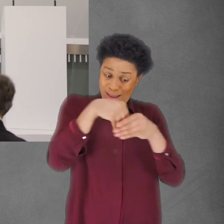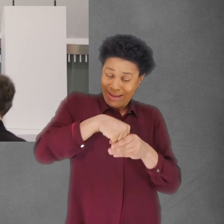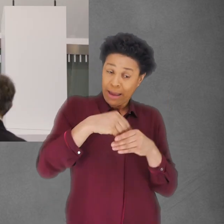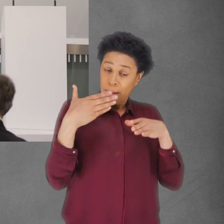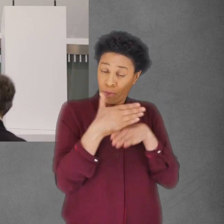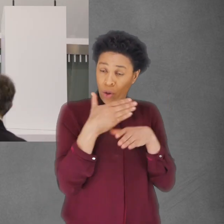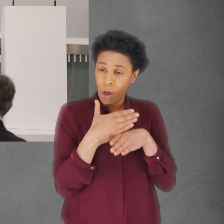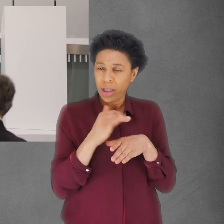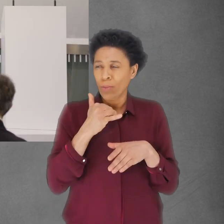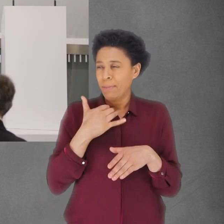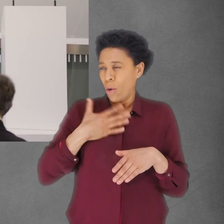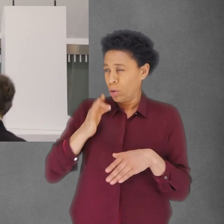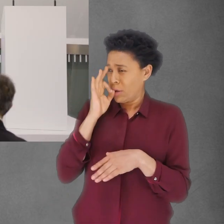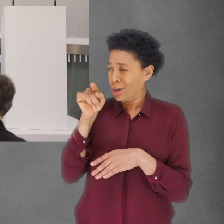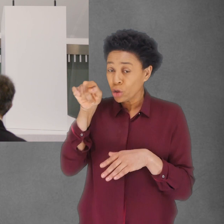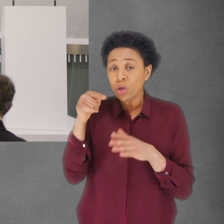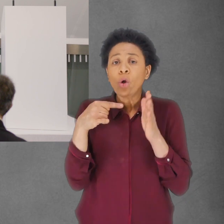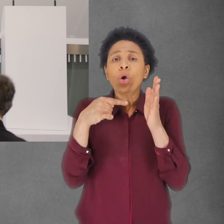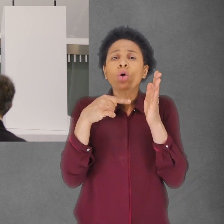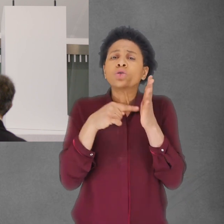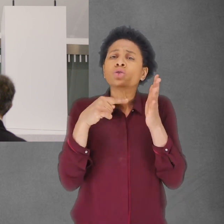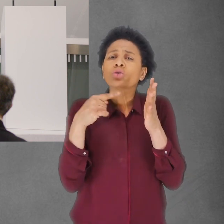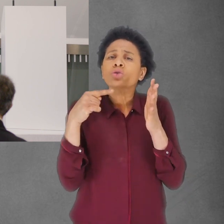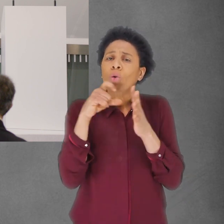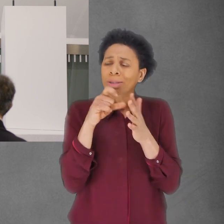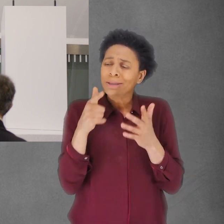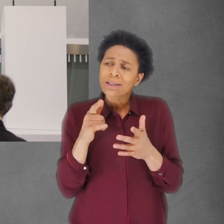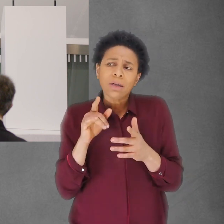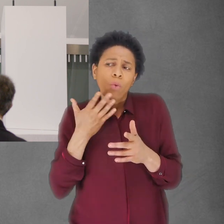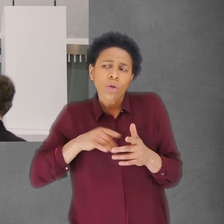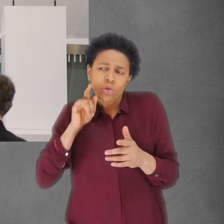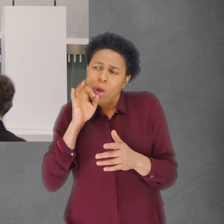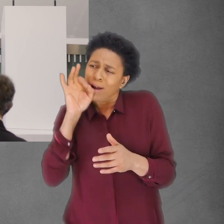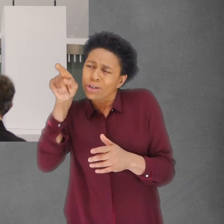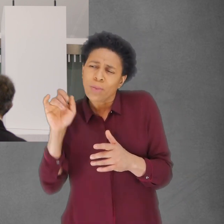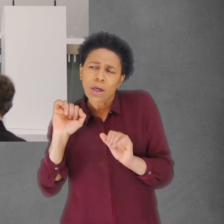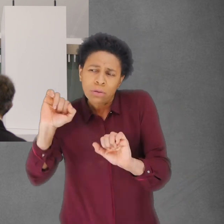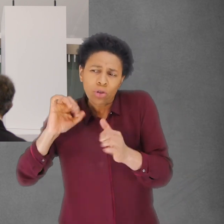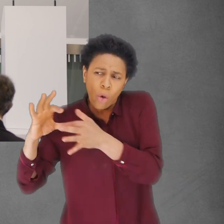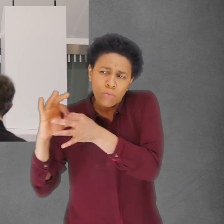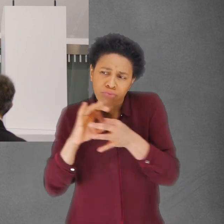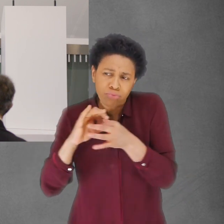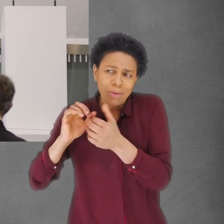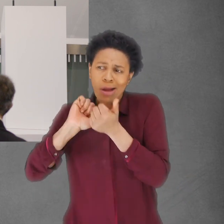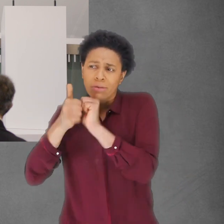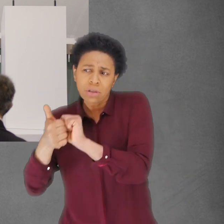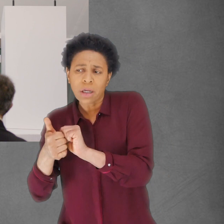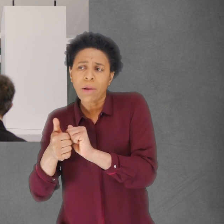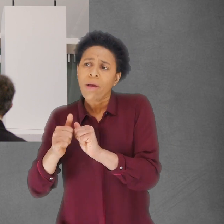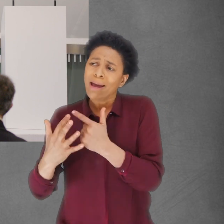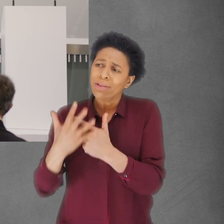of you. So I guess to you, Torkwase, I just wanted to ask you about your collaboration